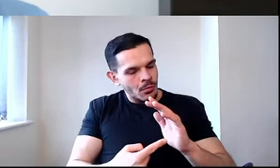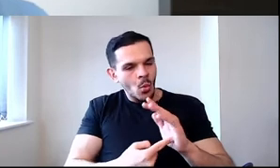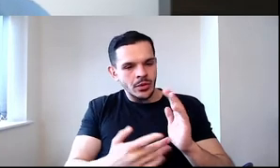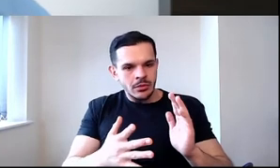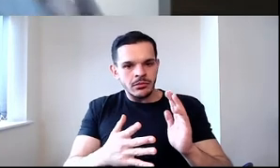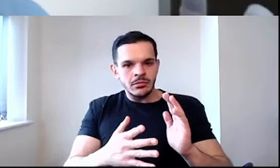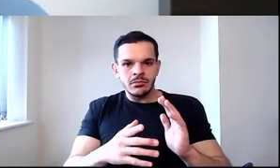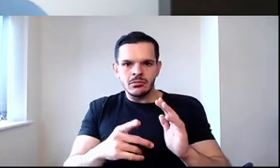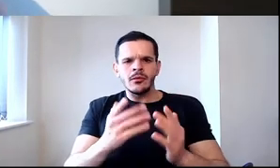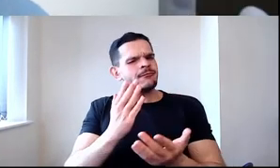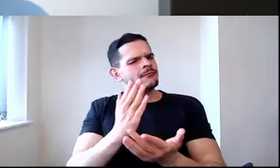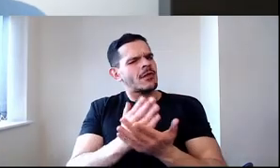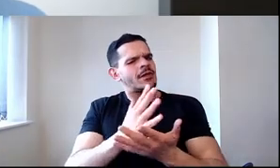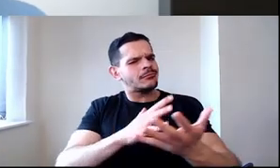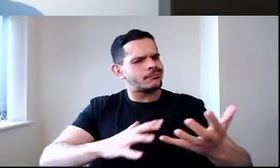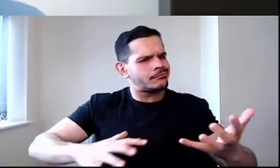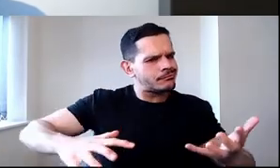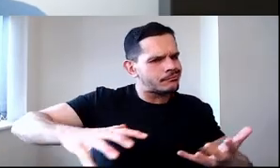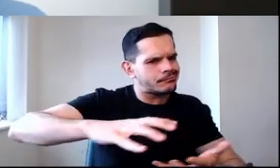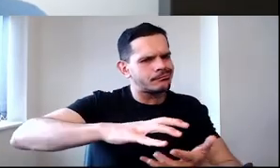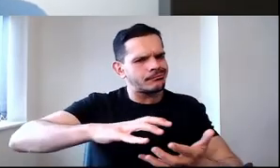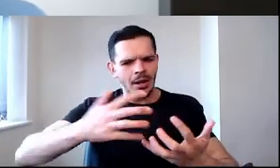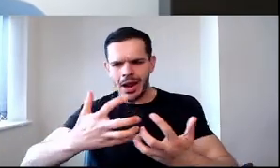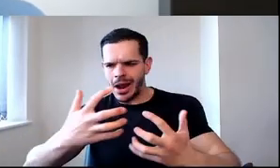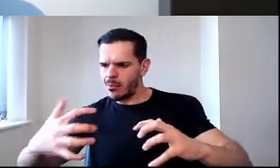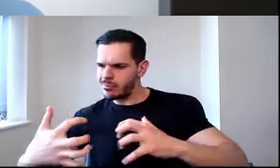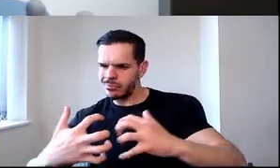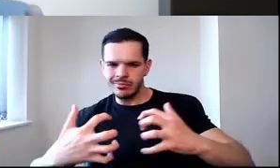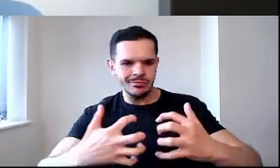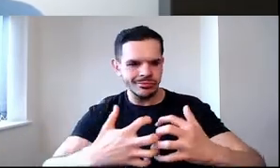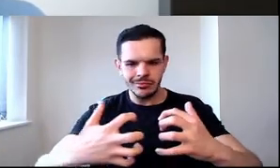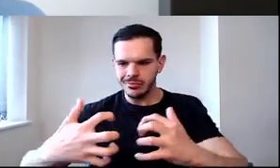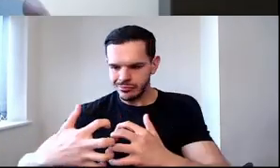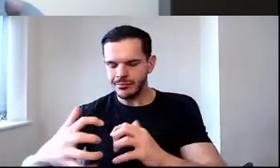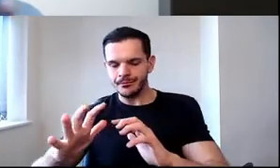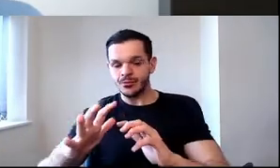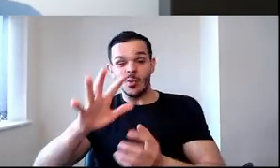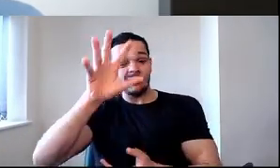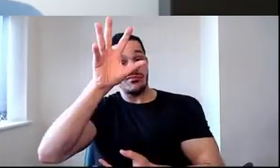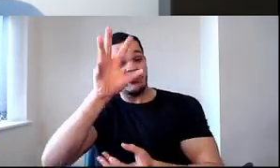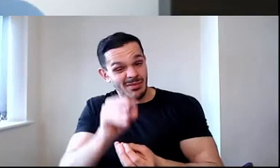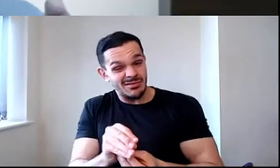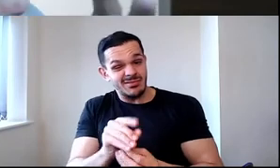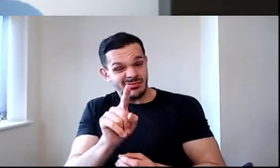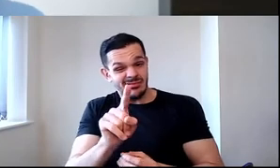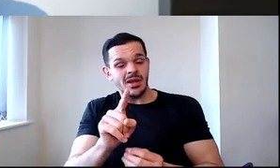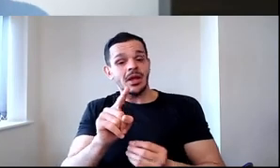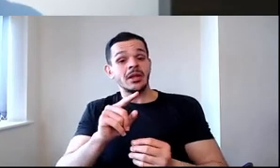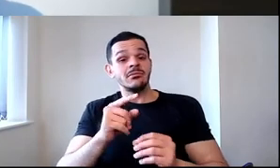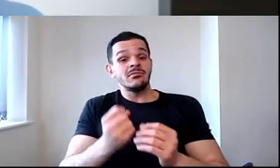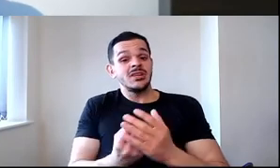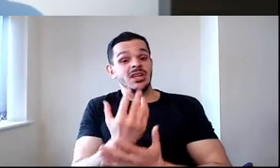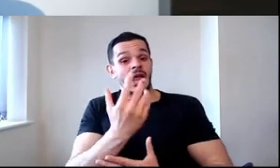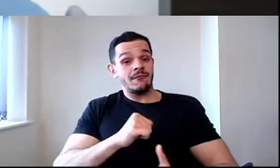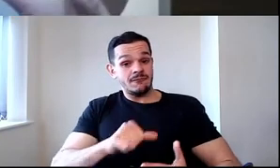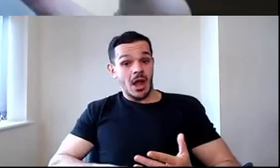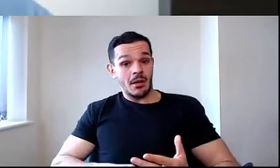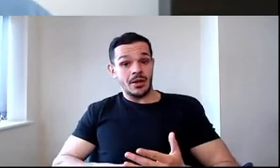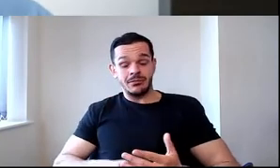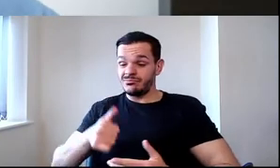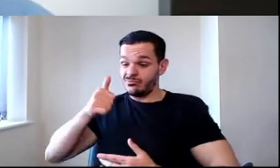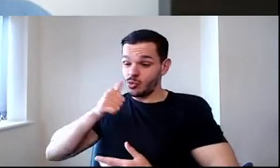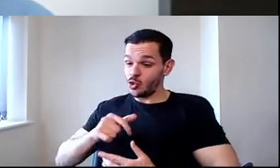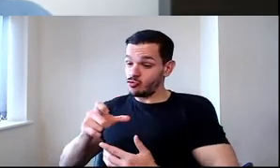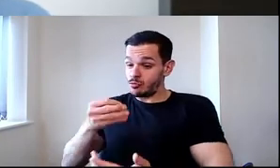So it's very complex in that sense. But in a nutshell, what yield farming is using your crypto to